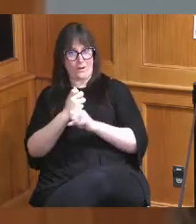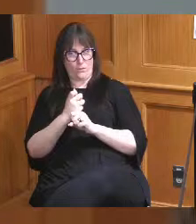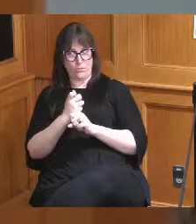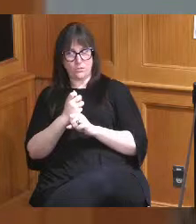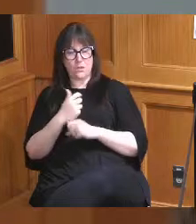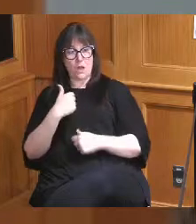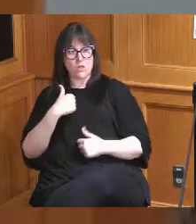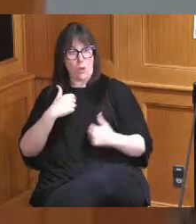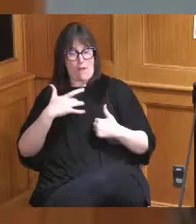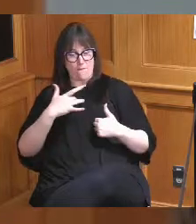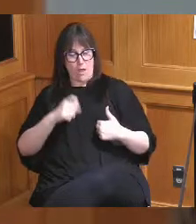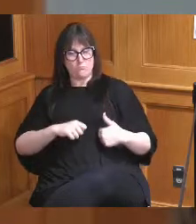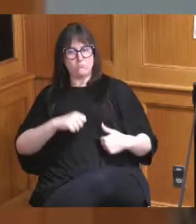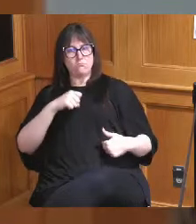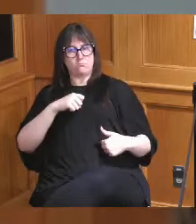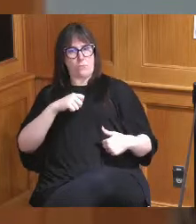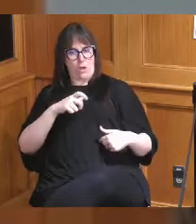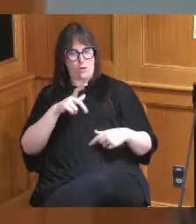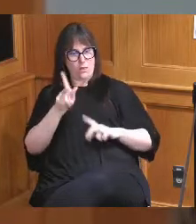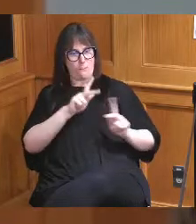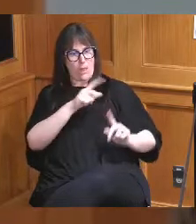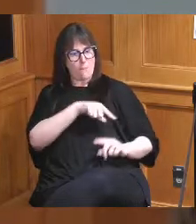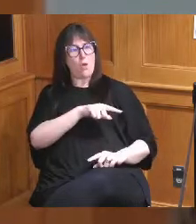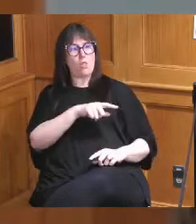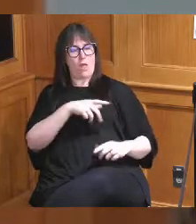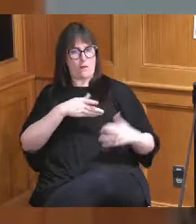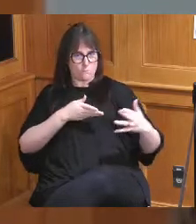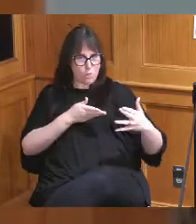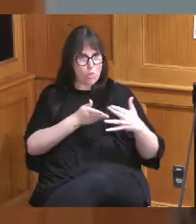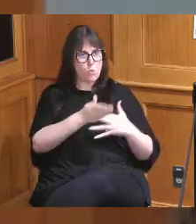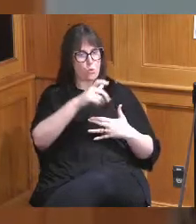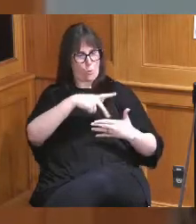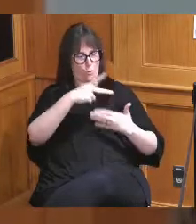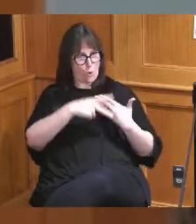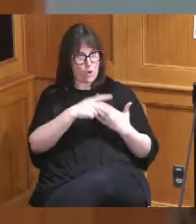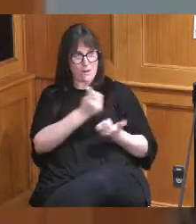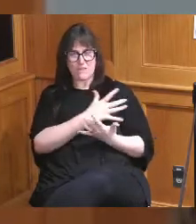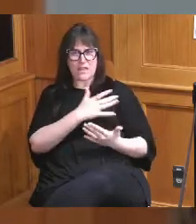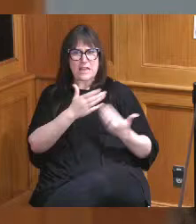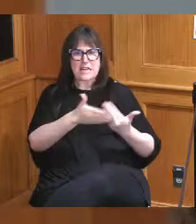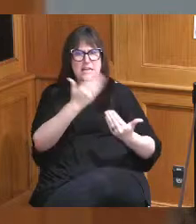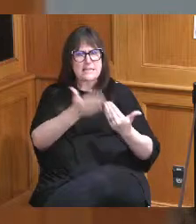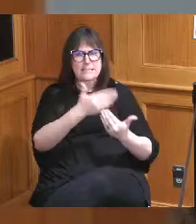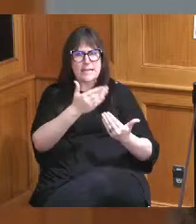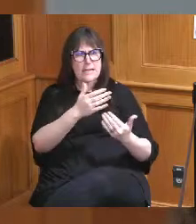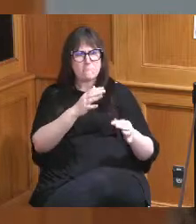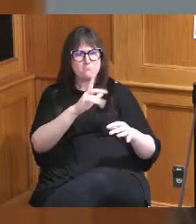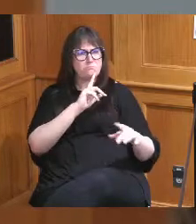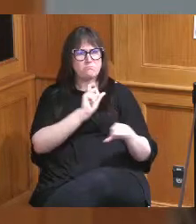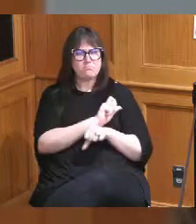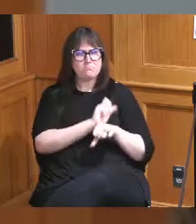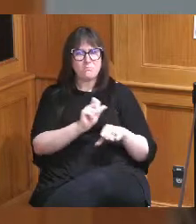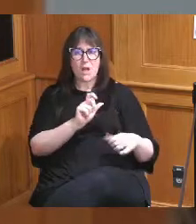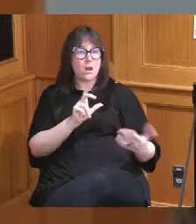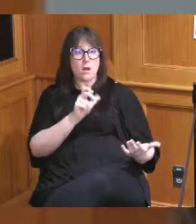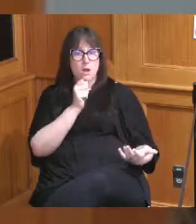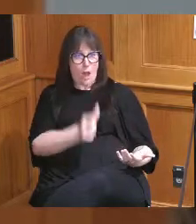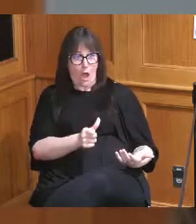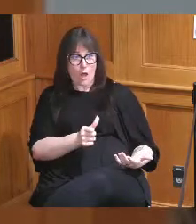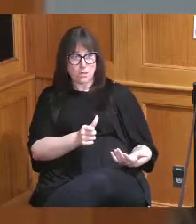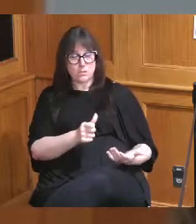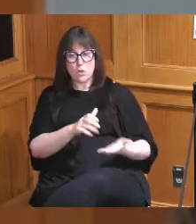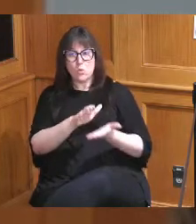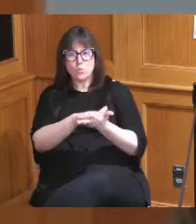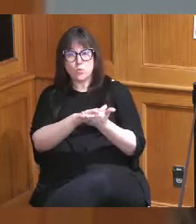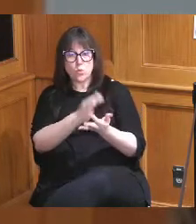pride myself in the ones that have been through the program. And it's not easy. Believe it or not, even though the school is